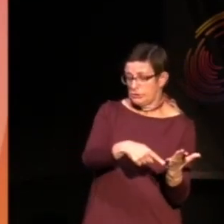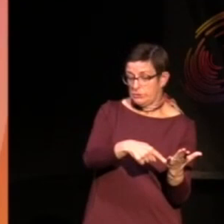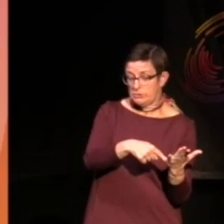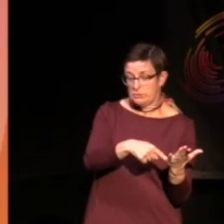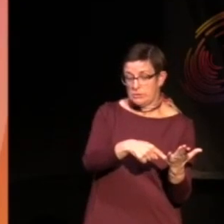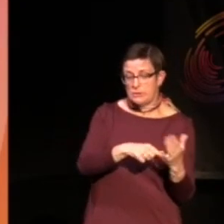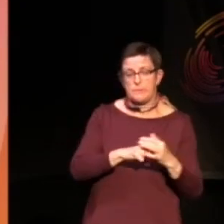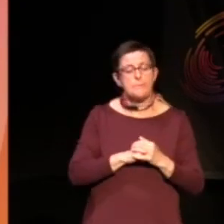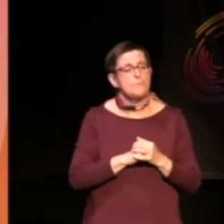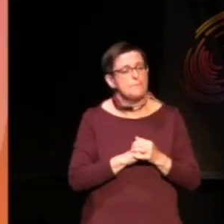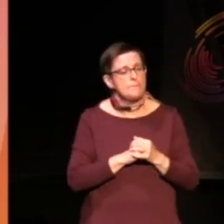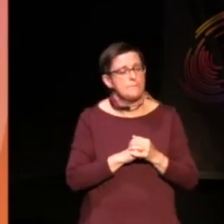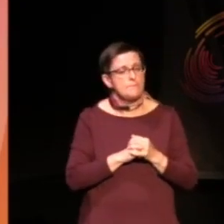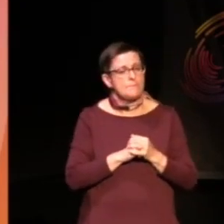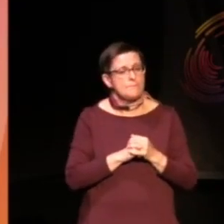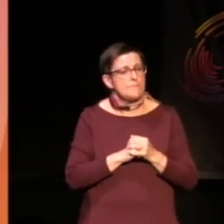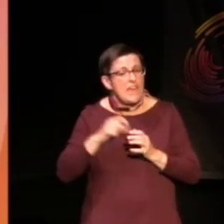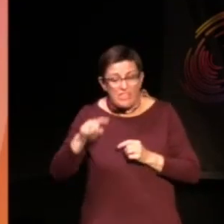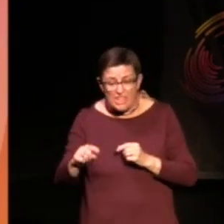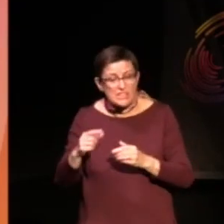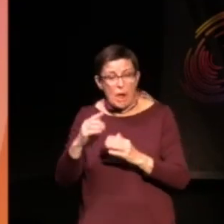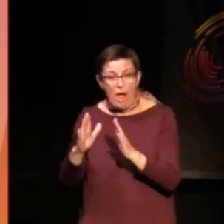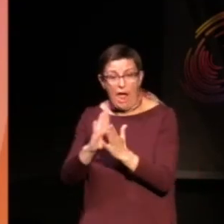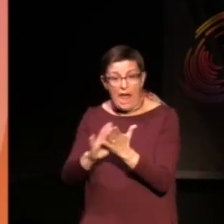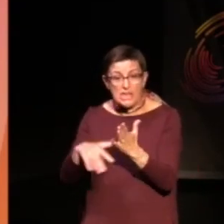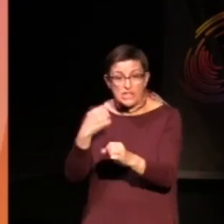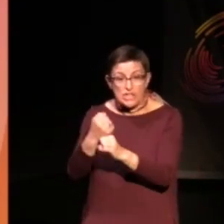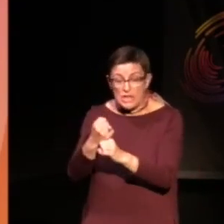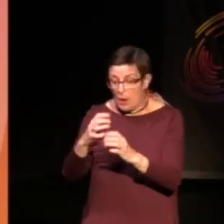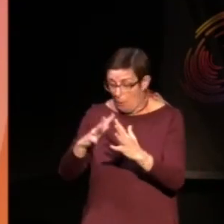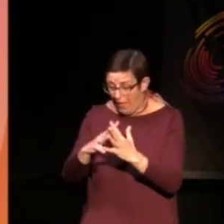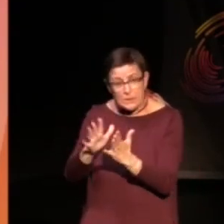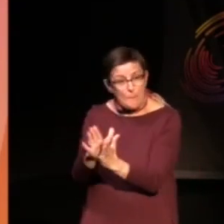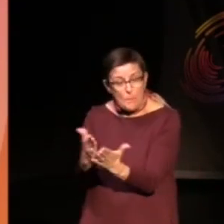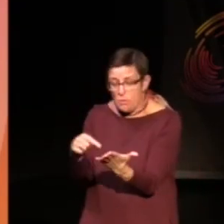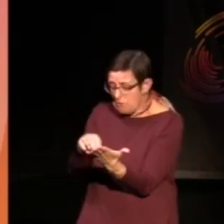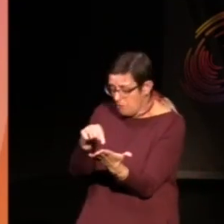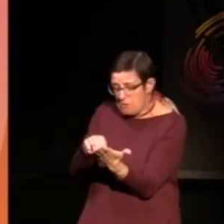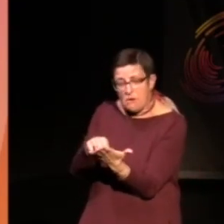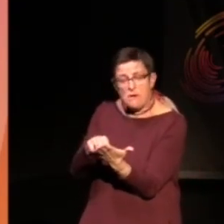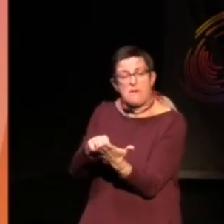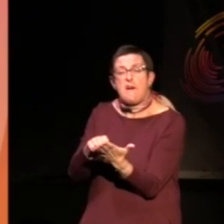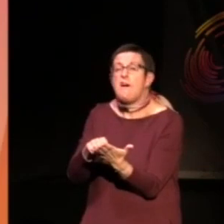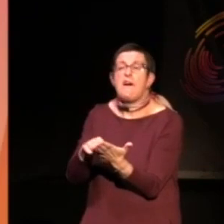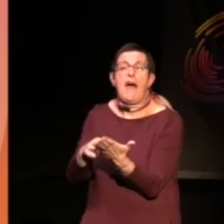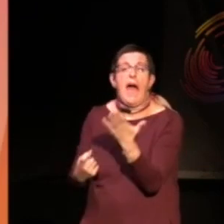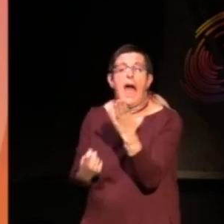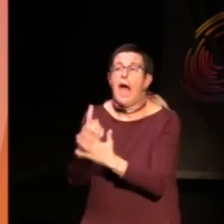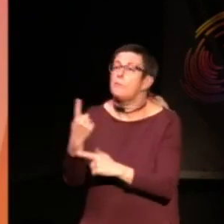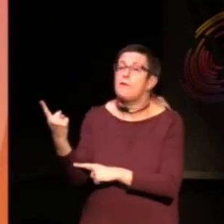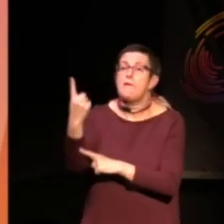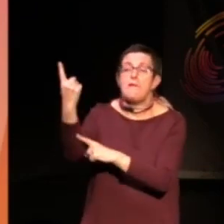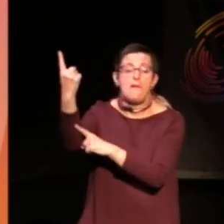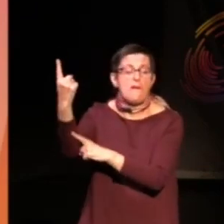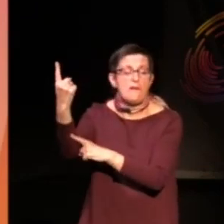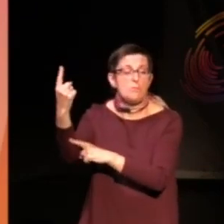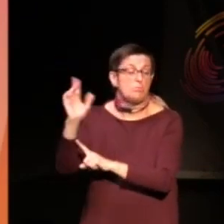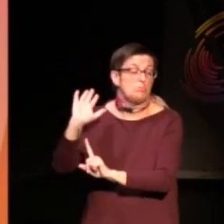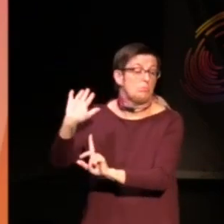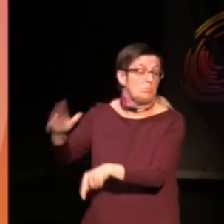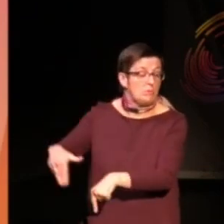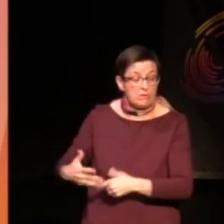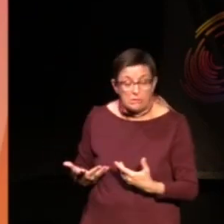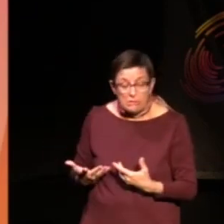different corner of the solar system was therefore not a pressing matter. Hence, in my